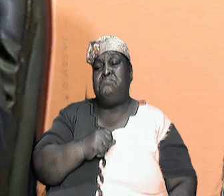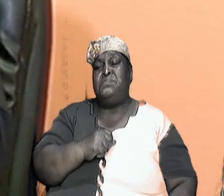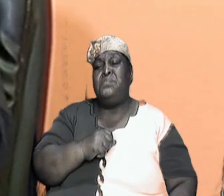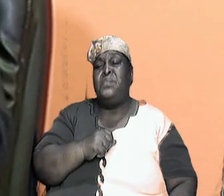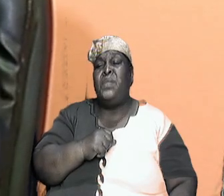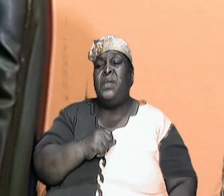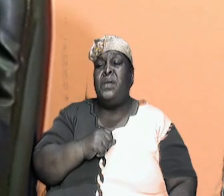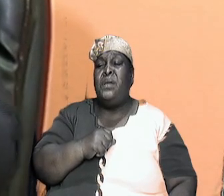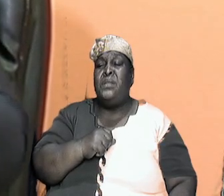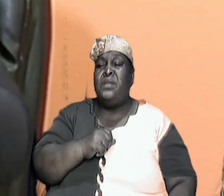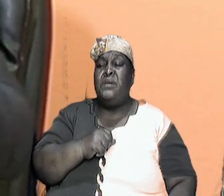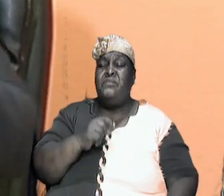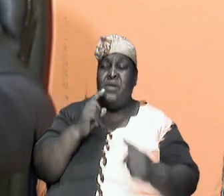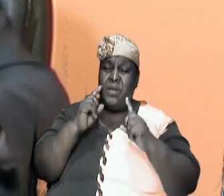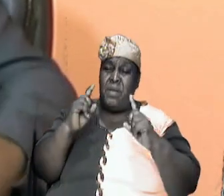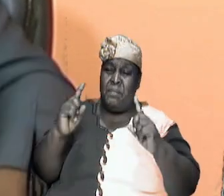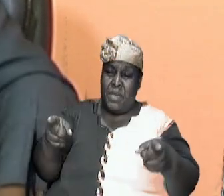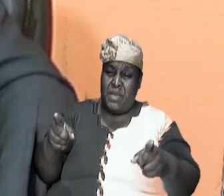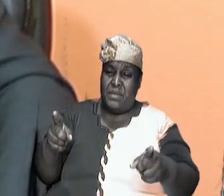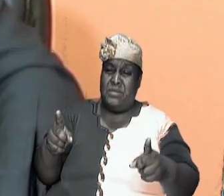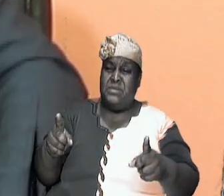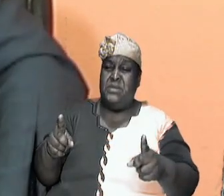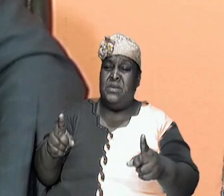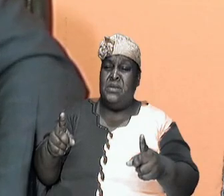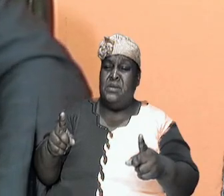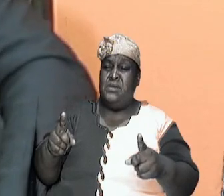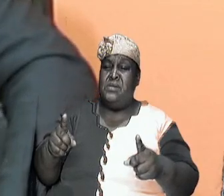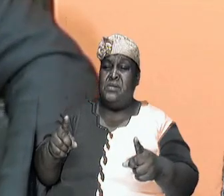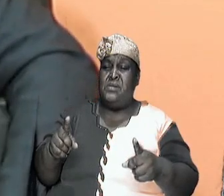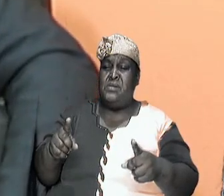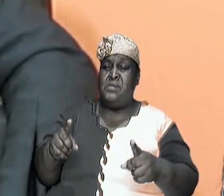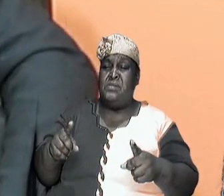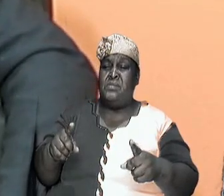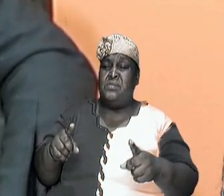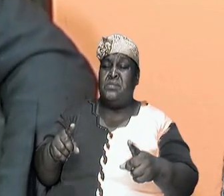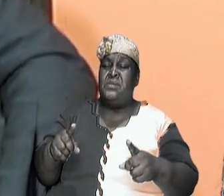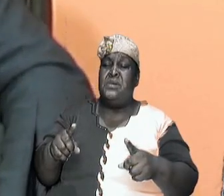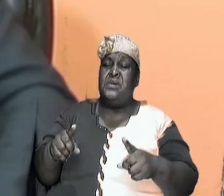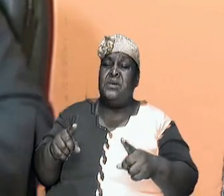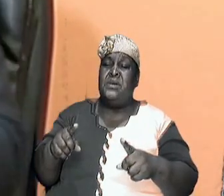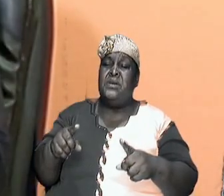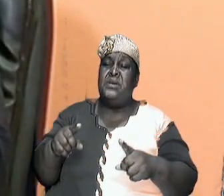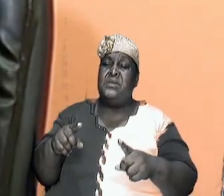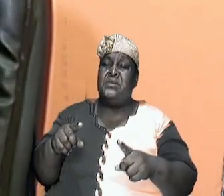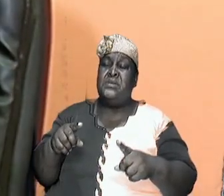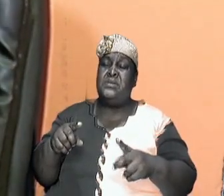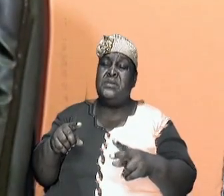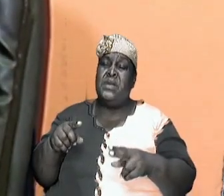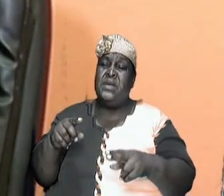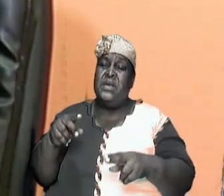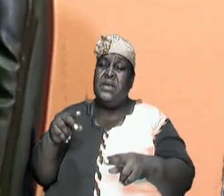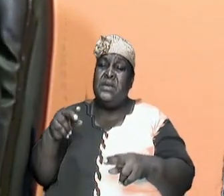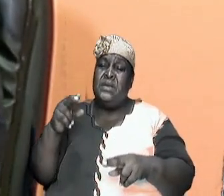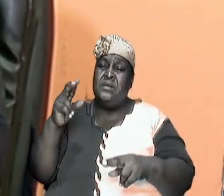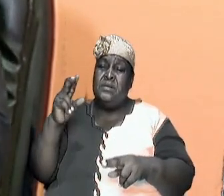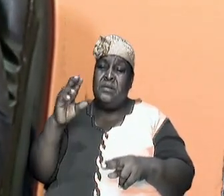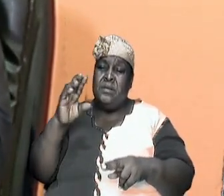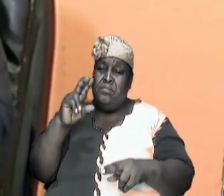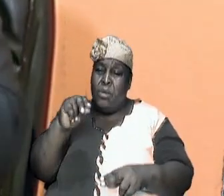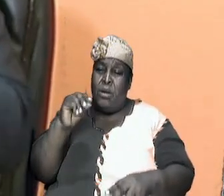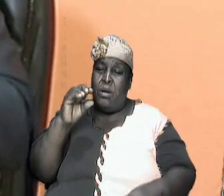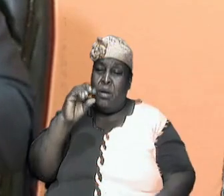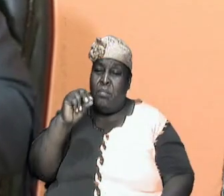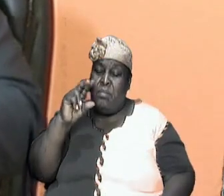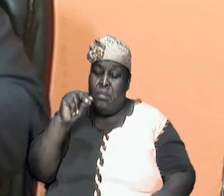there are documents that you have read that say that it was a nickname. And in saying that it was a nickname, they are saying